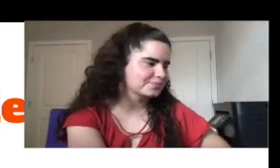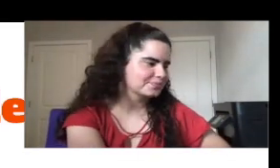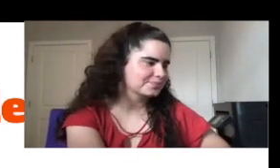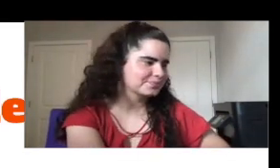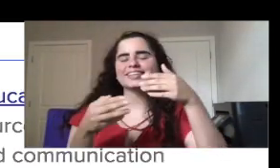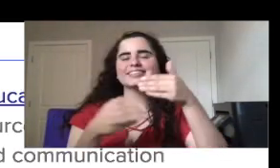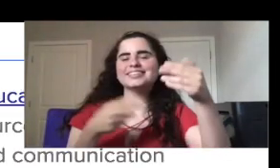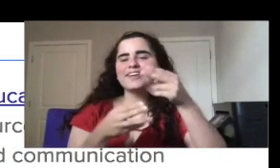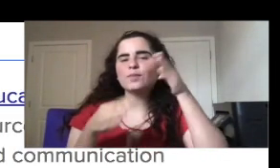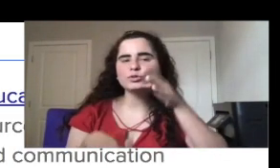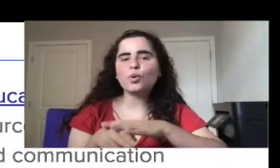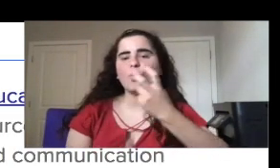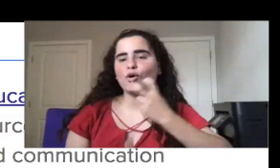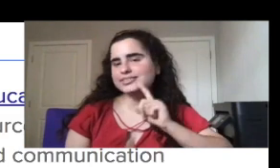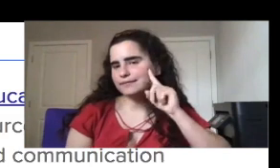Next slide, please.